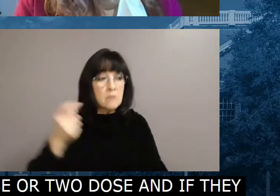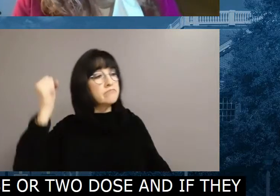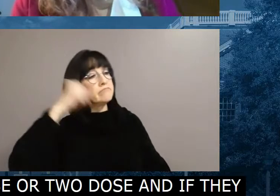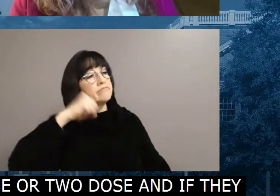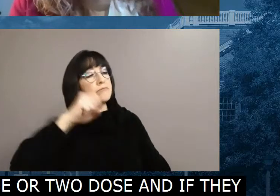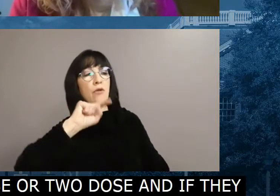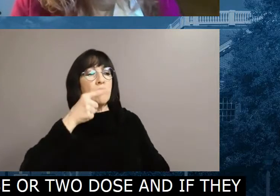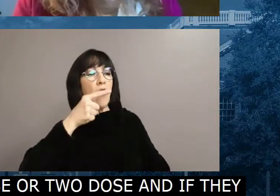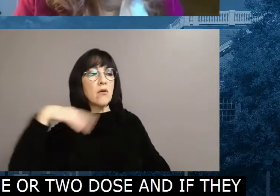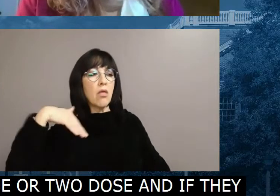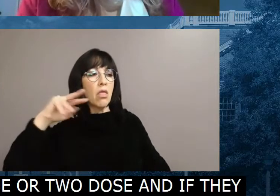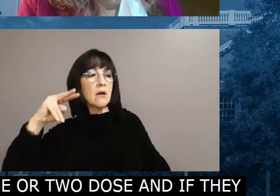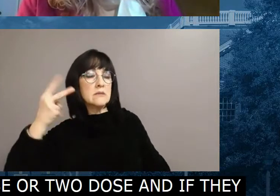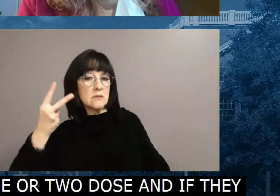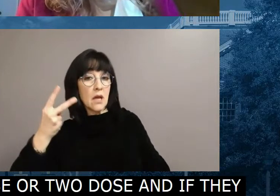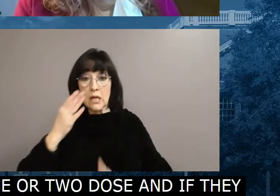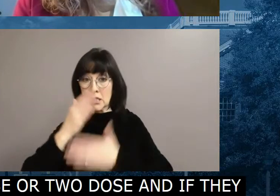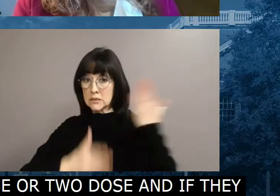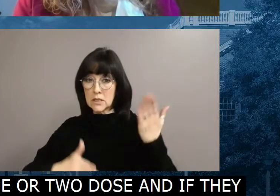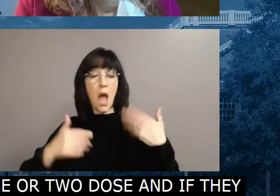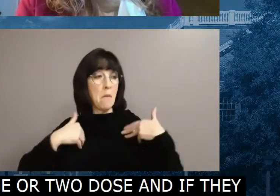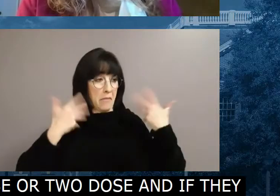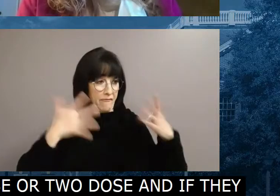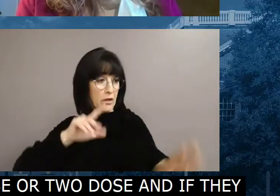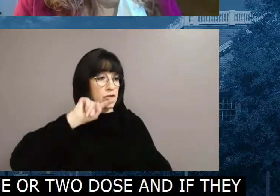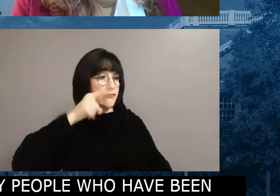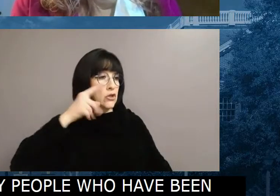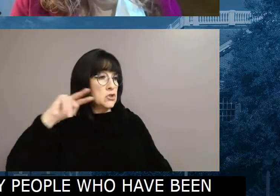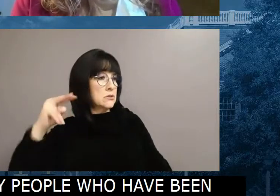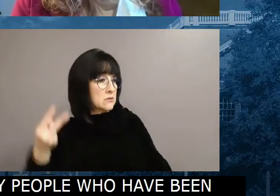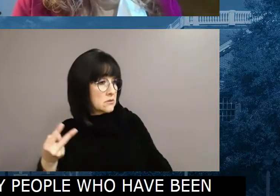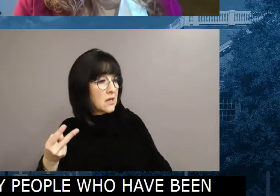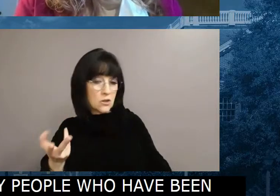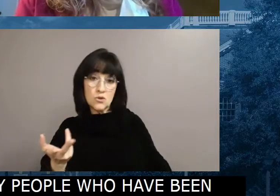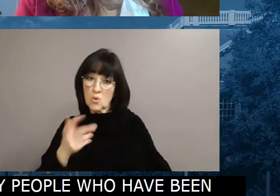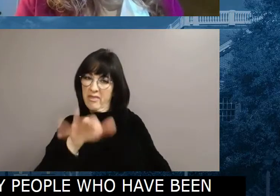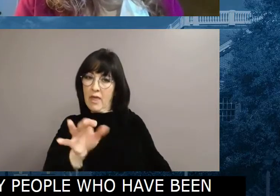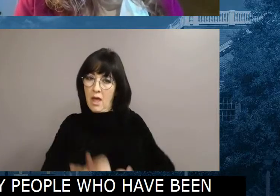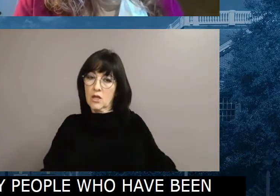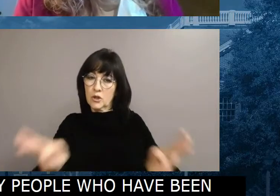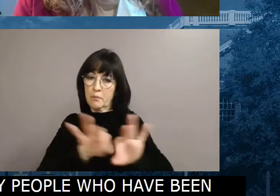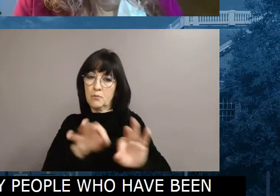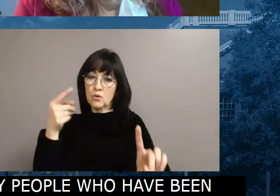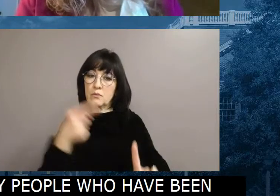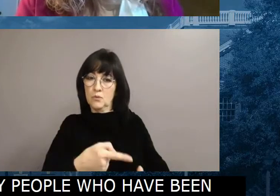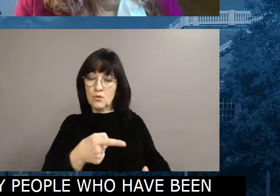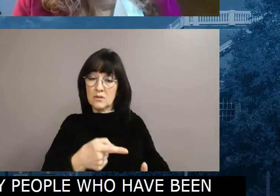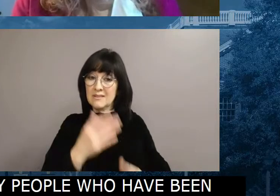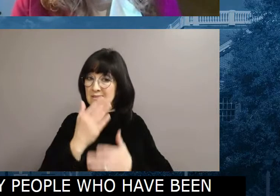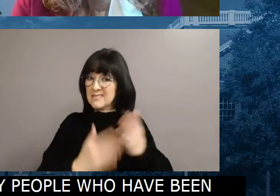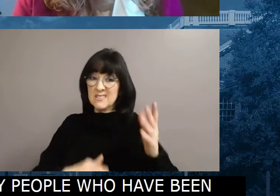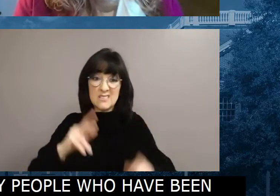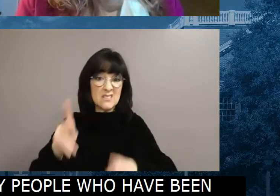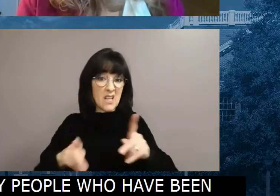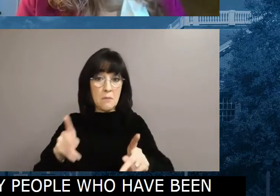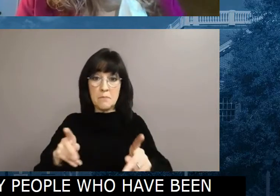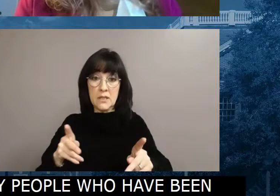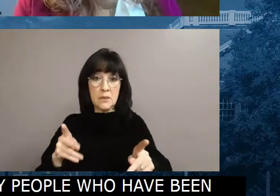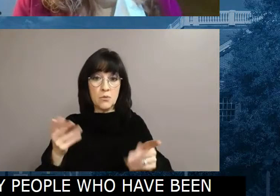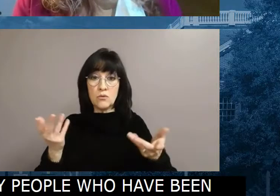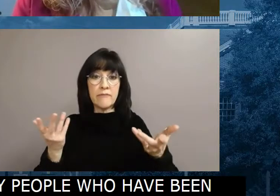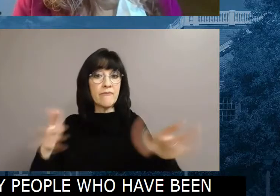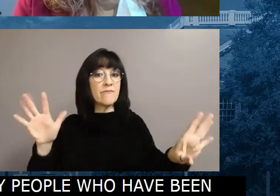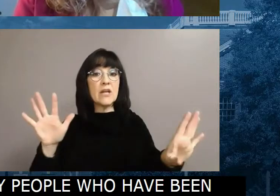a couple who've been fully vaccinated. So I think that's an important point to remember as well, that there are people who've been fully vaccinated that